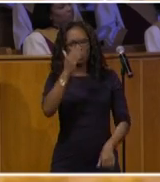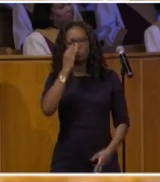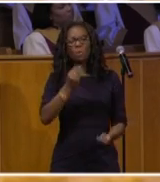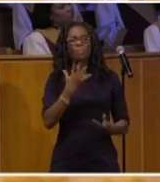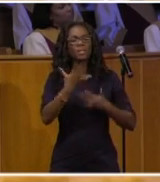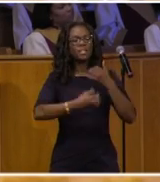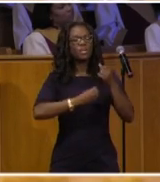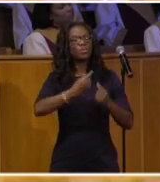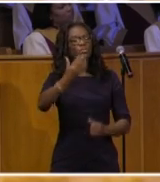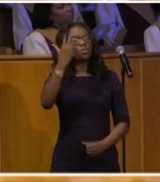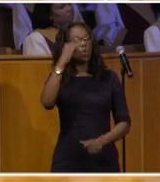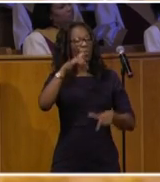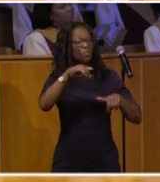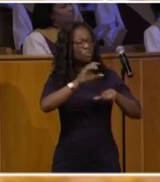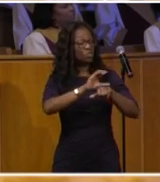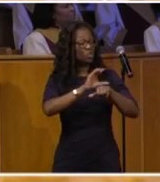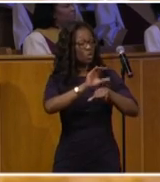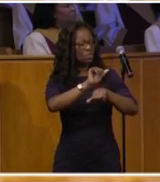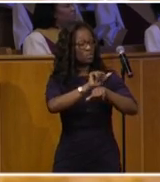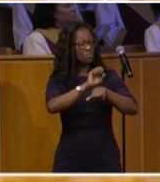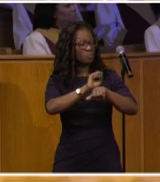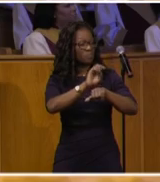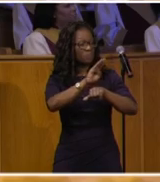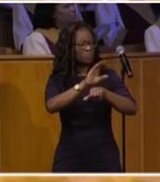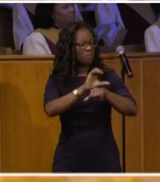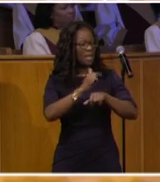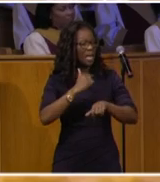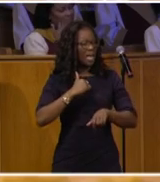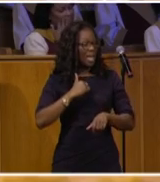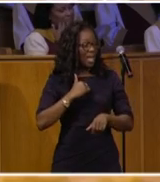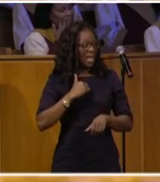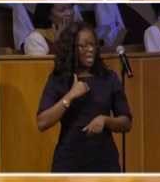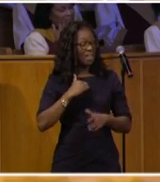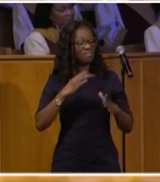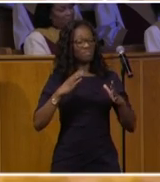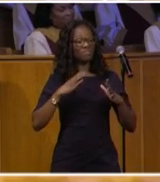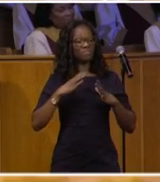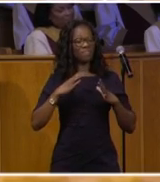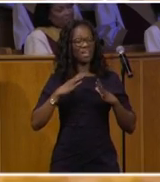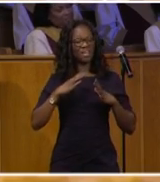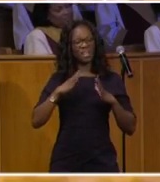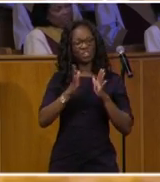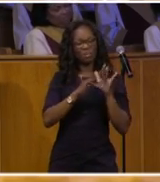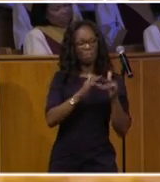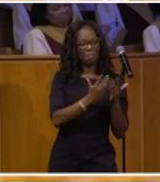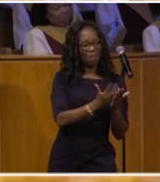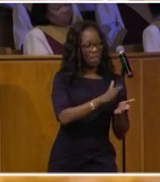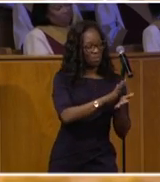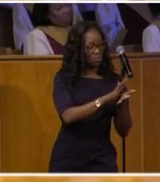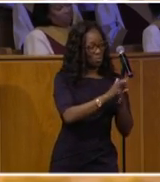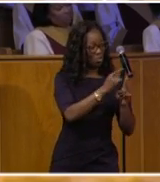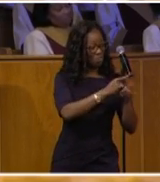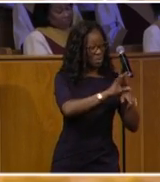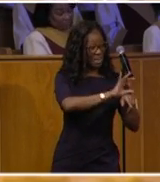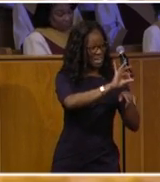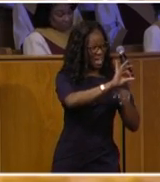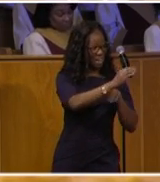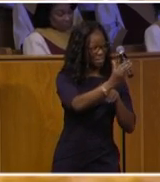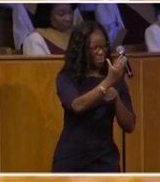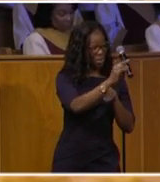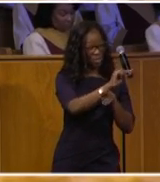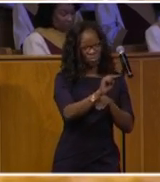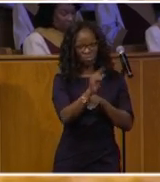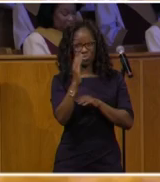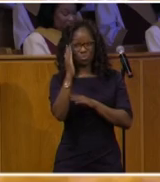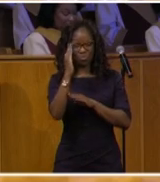ago, Alfred Street had vacation Bible school from 9 in the morning until 12